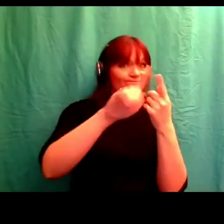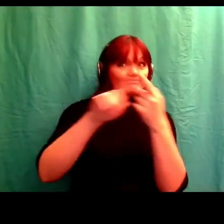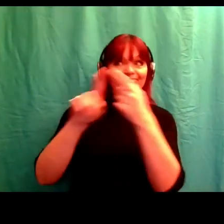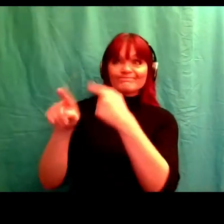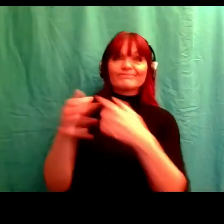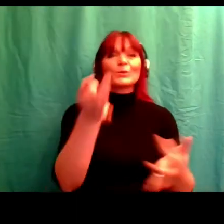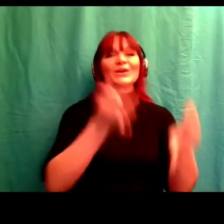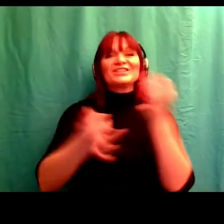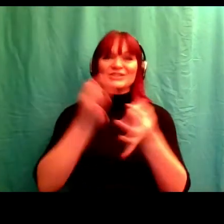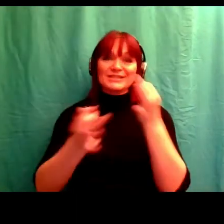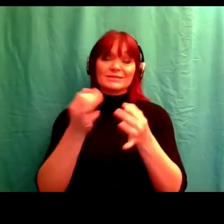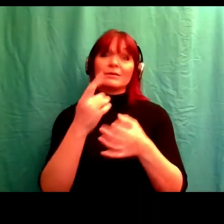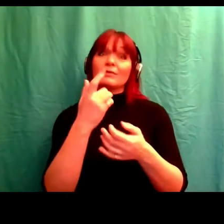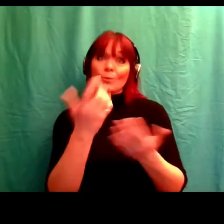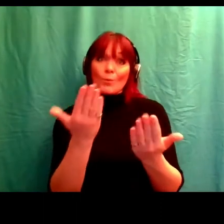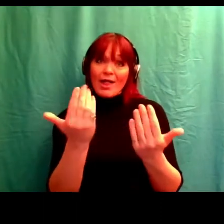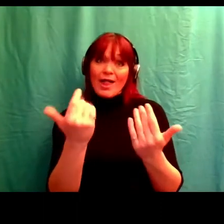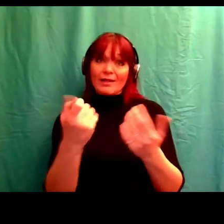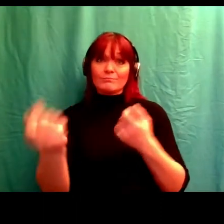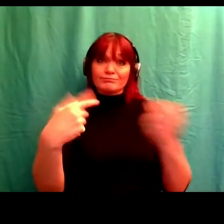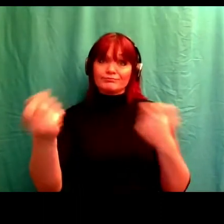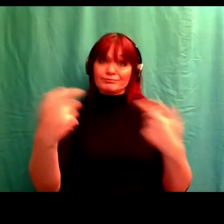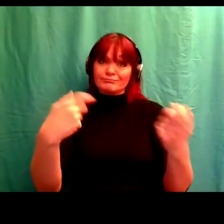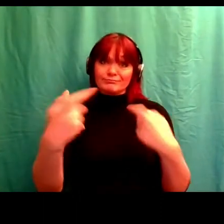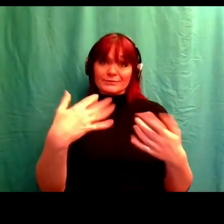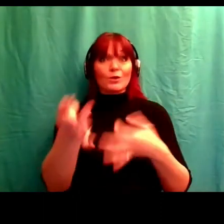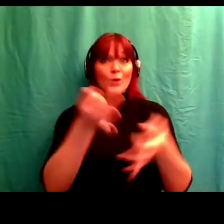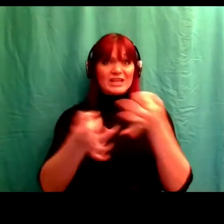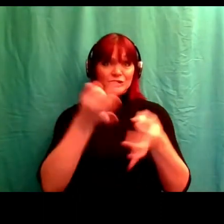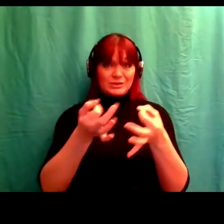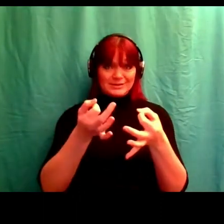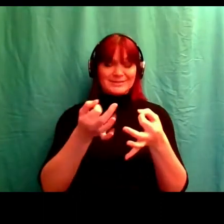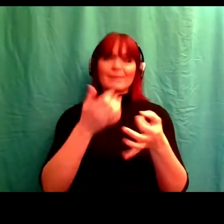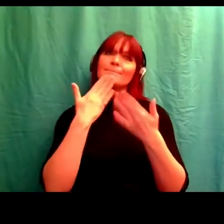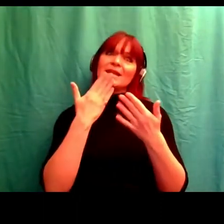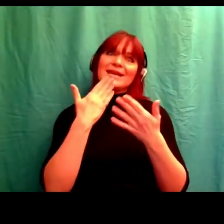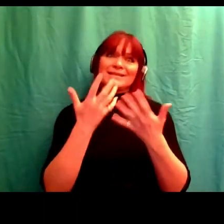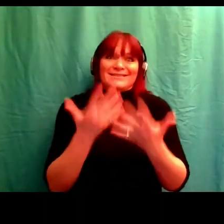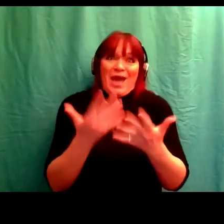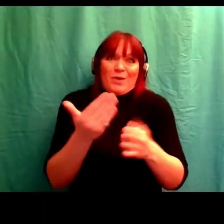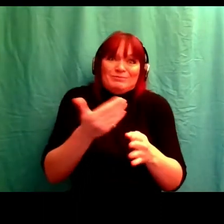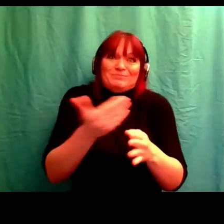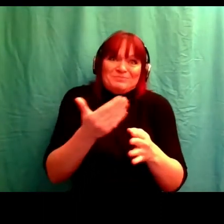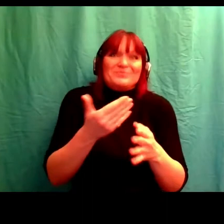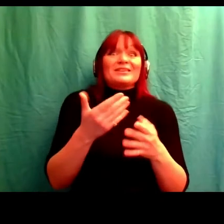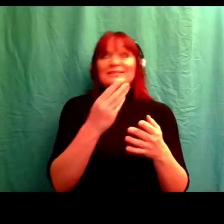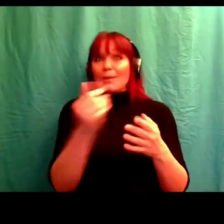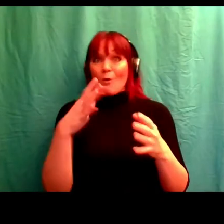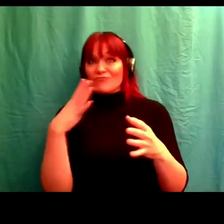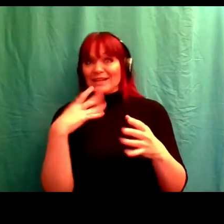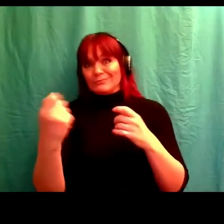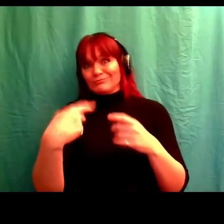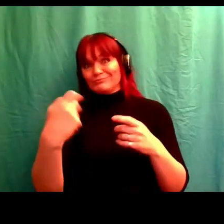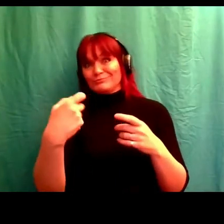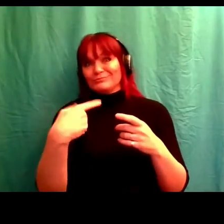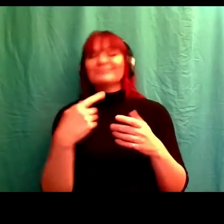can send those questions in to us throughout the conversation, and please do send them in early and send them in frequently. I can see some coming through already. You